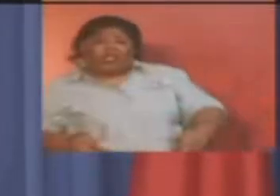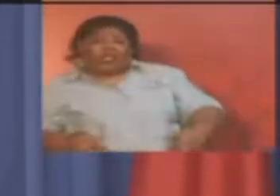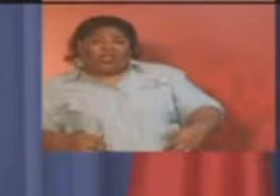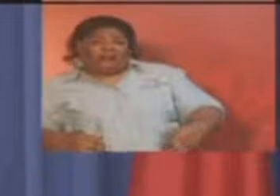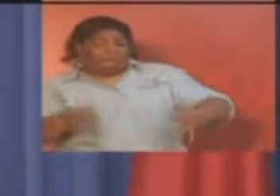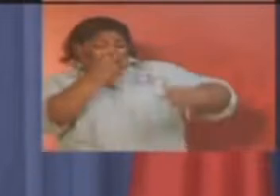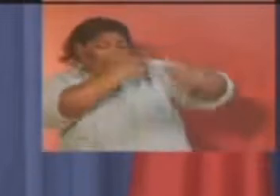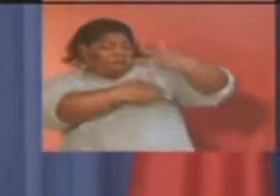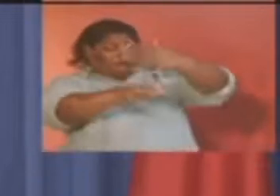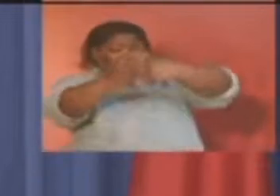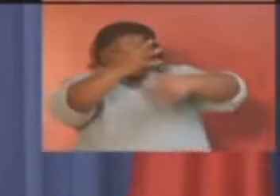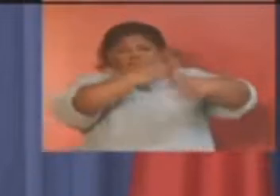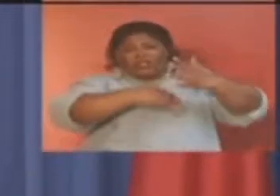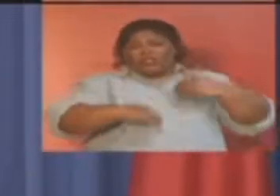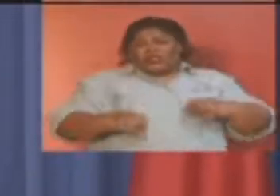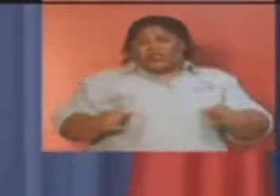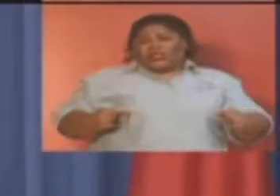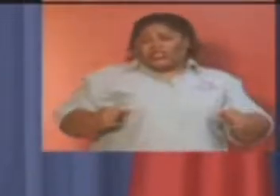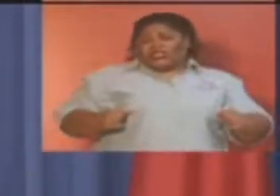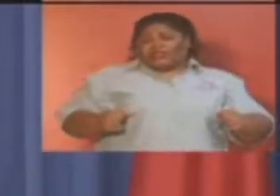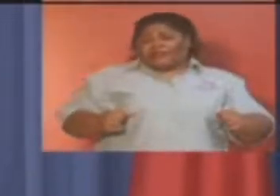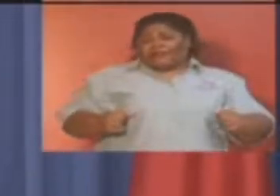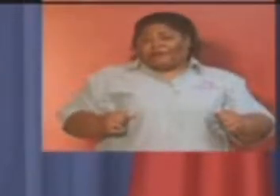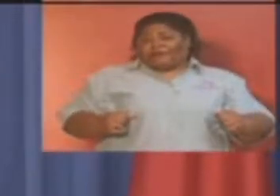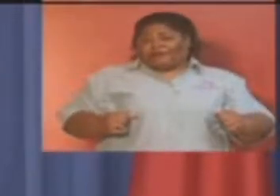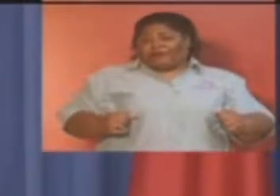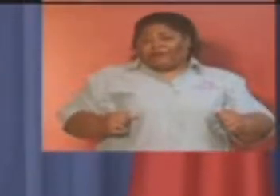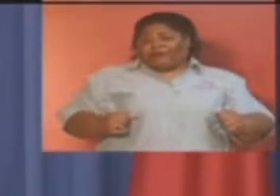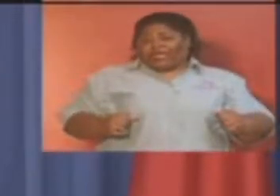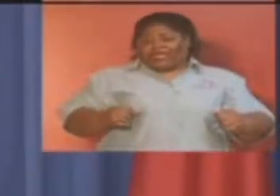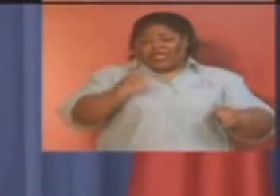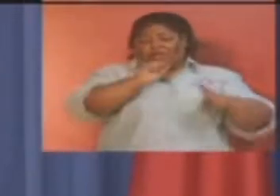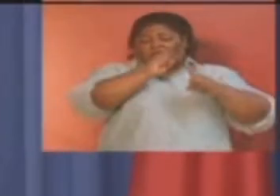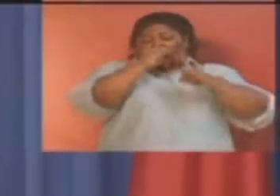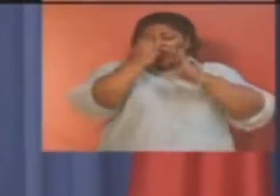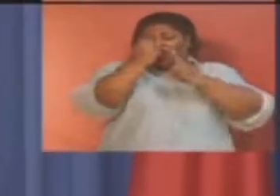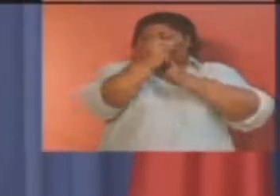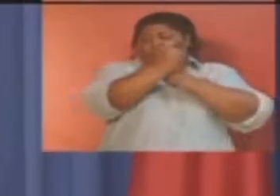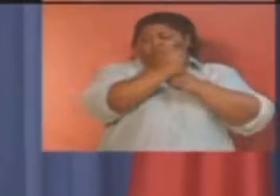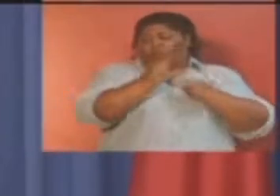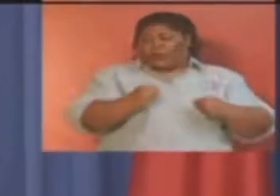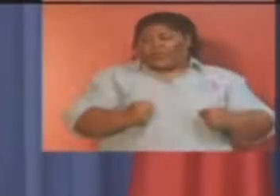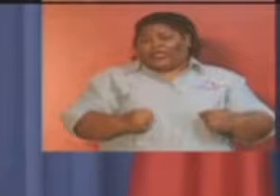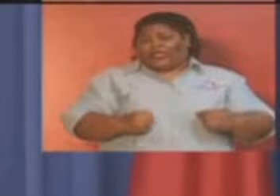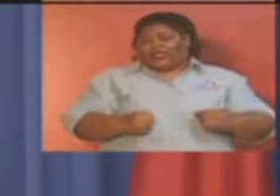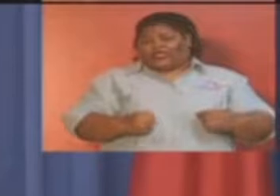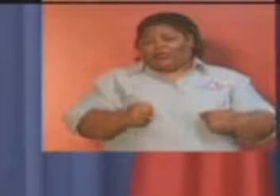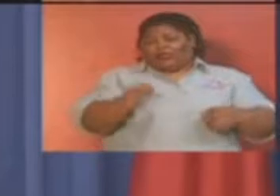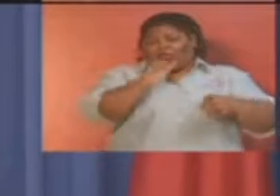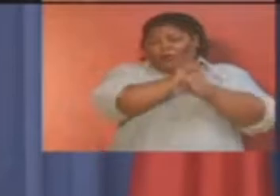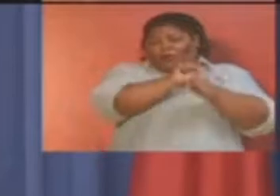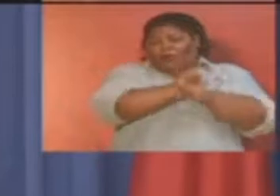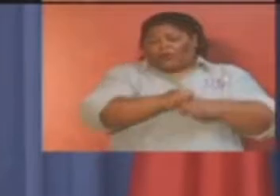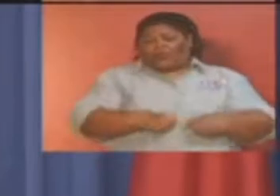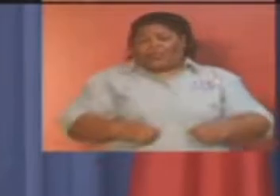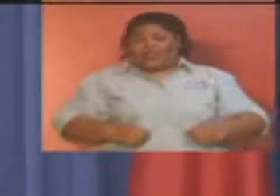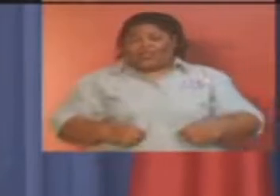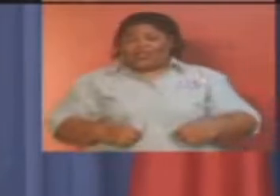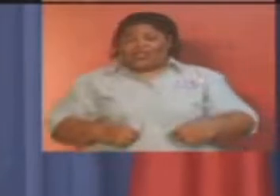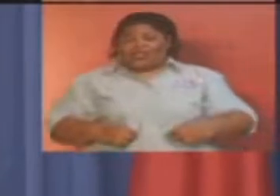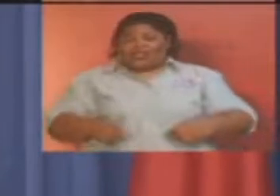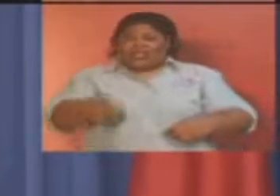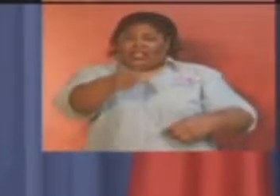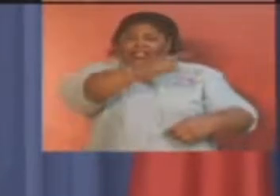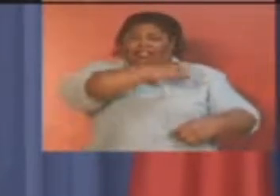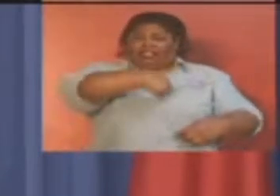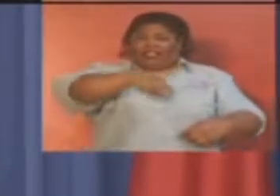in gatherings, in situations where at work they